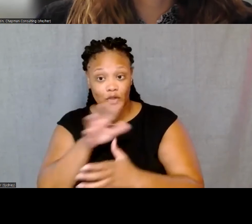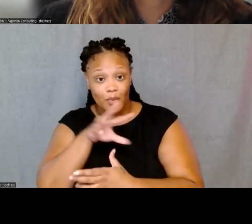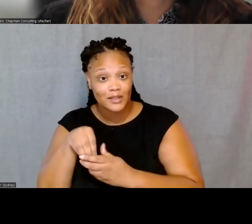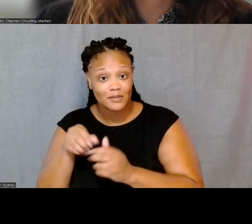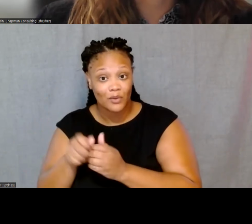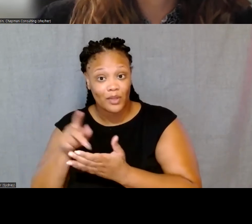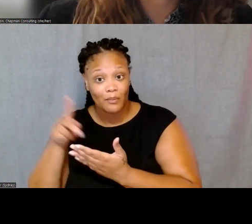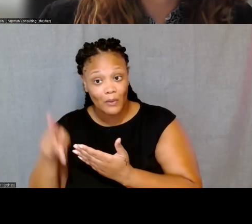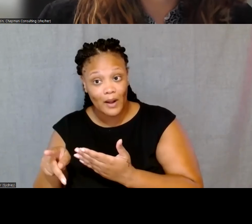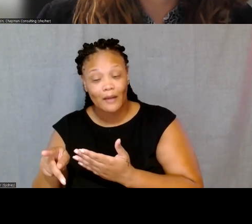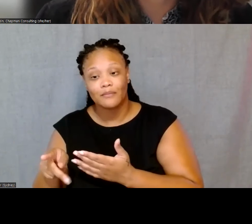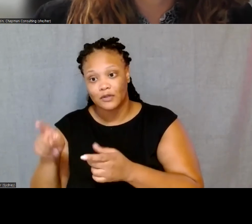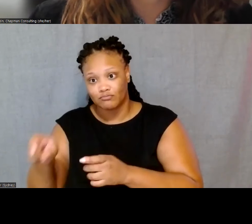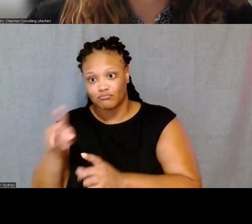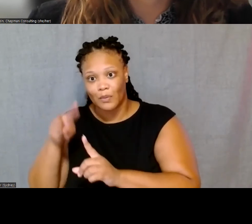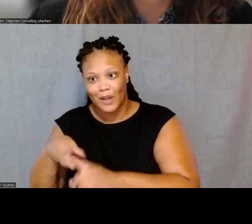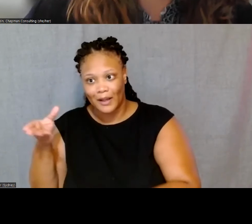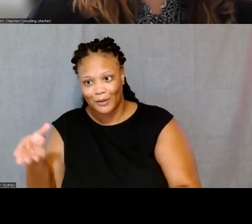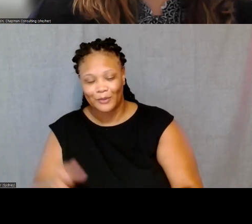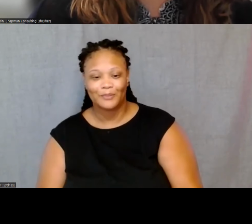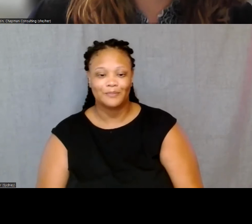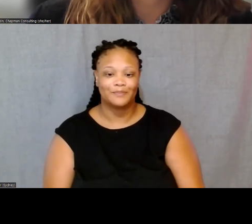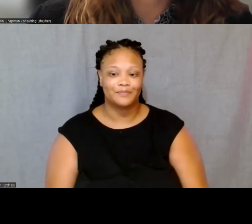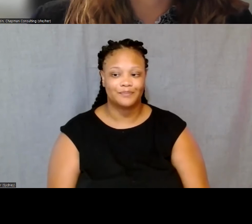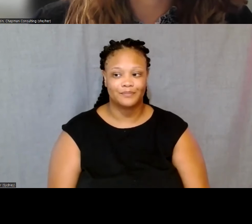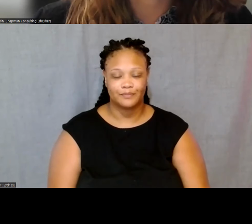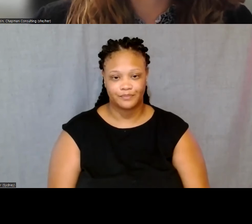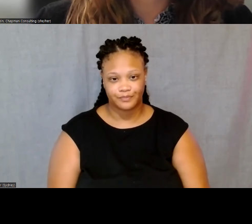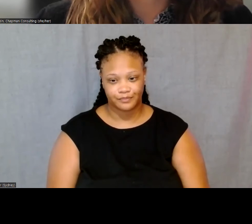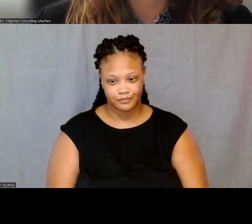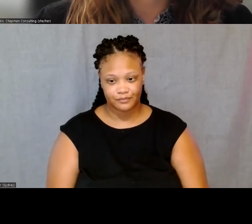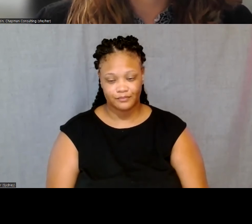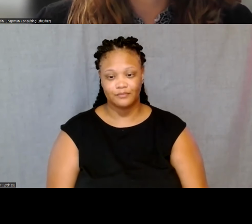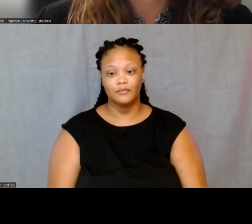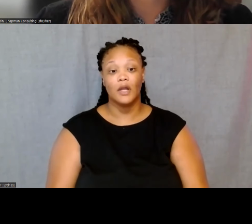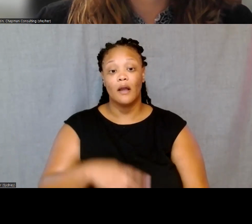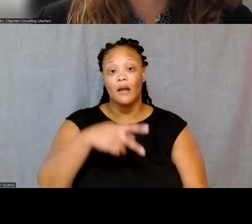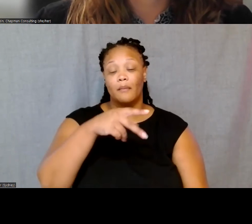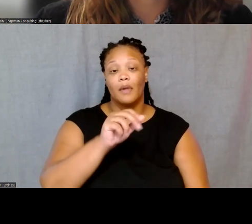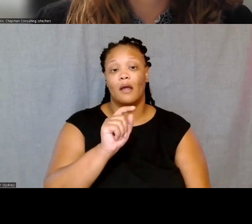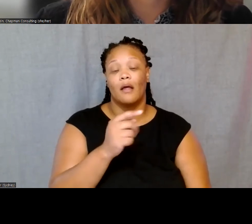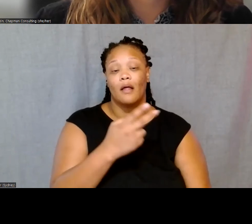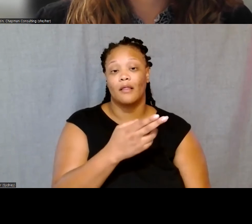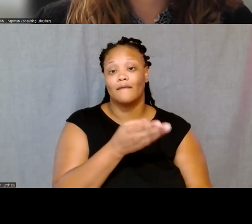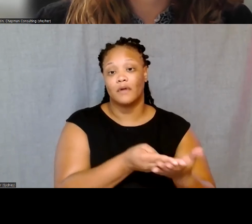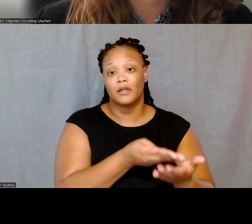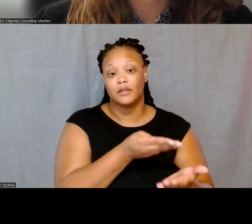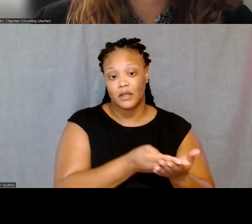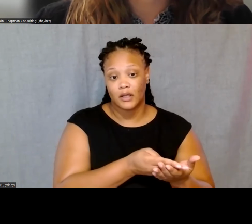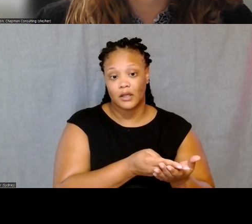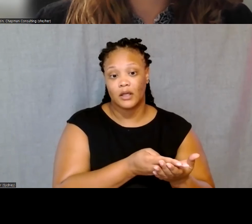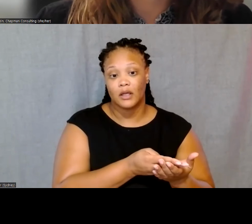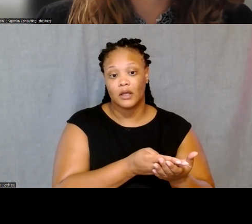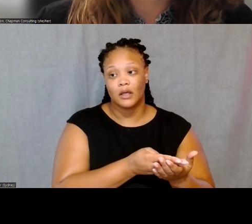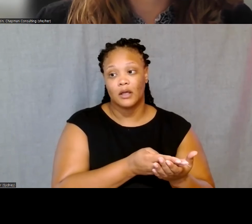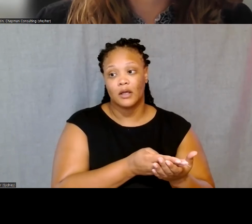And then finally, I would just state too, and I think I mentioned this earlier, the PATH funding is subject to